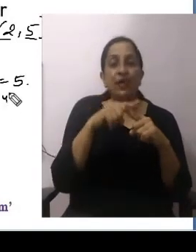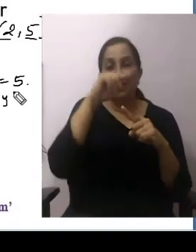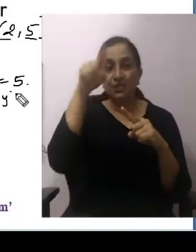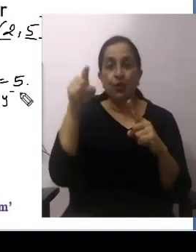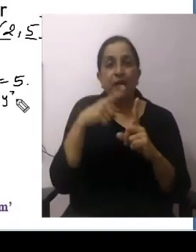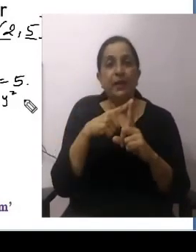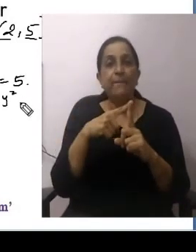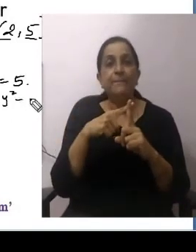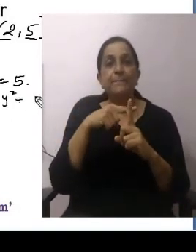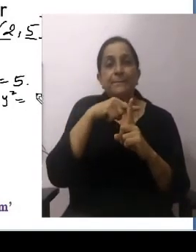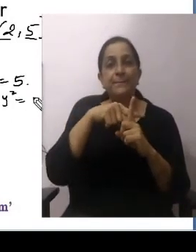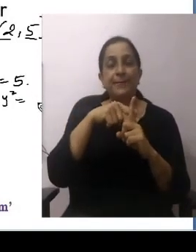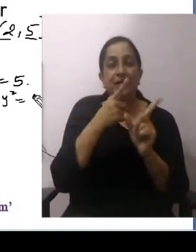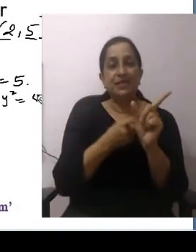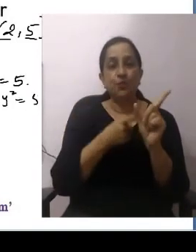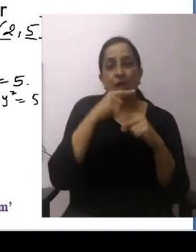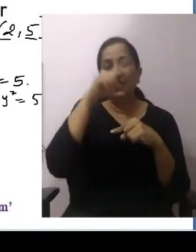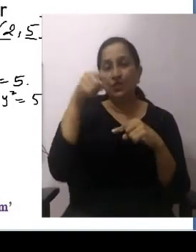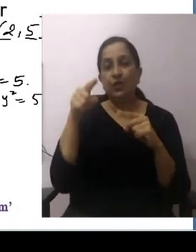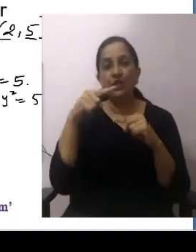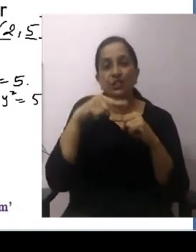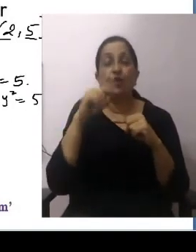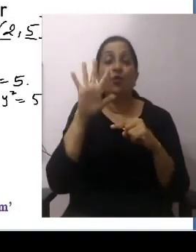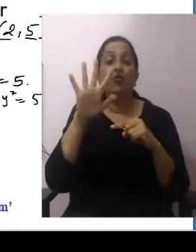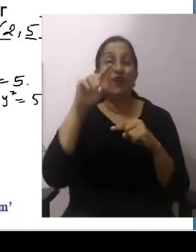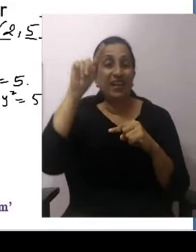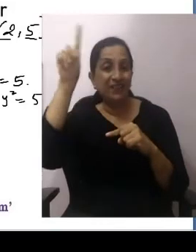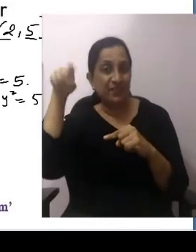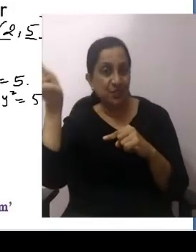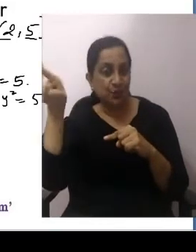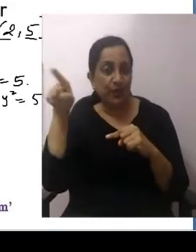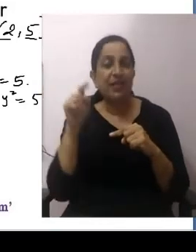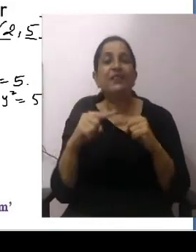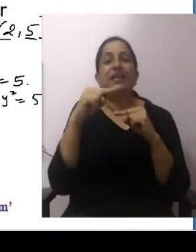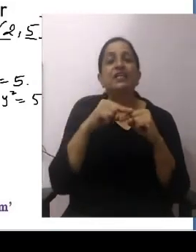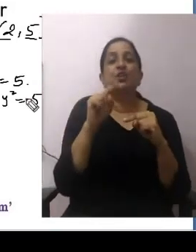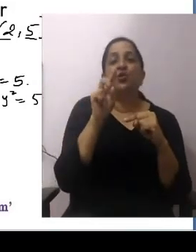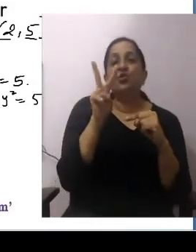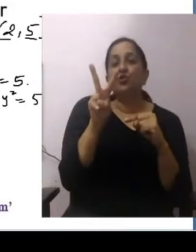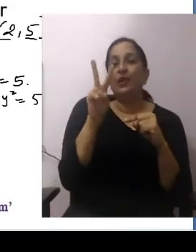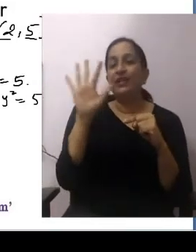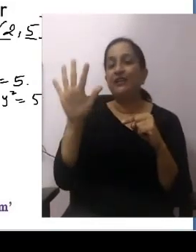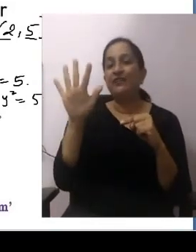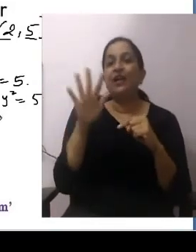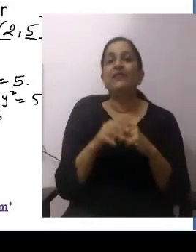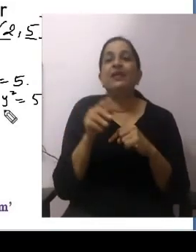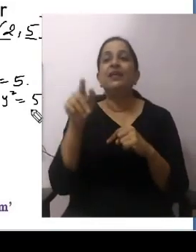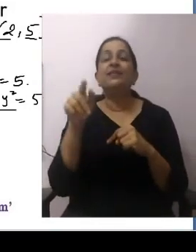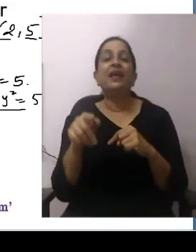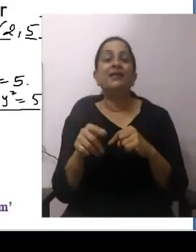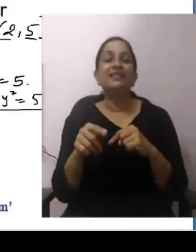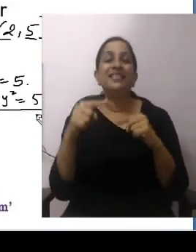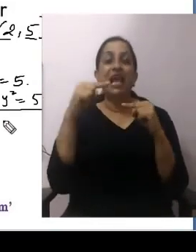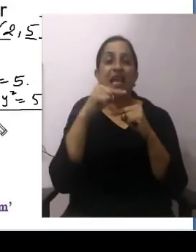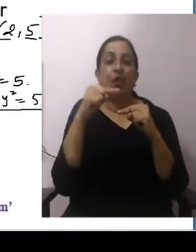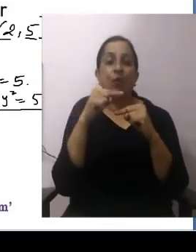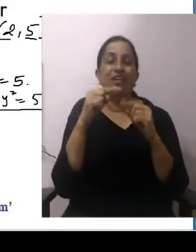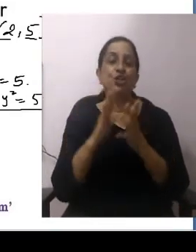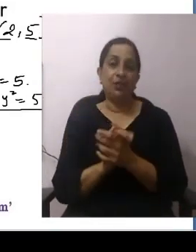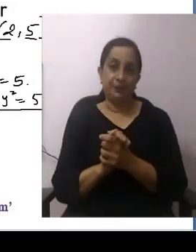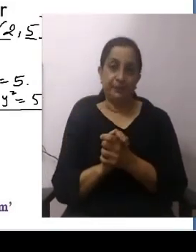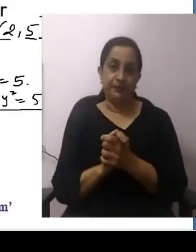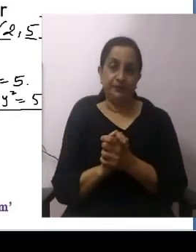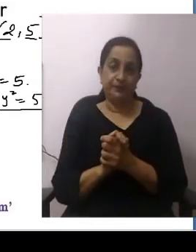y squared is equal to 5 squared. That means equal to 25. This is the equation.